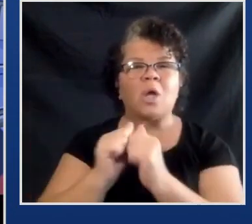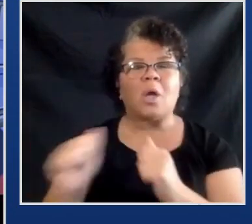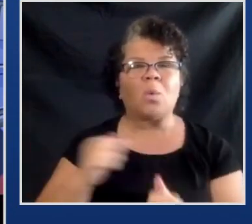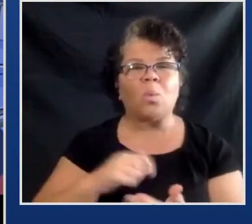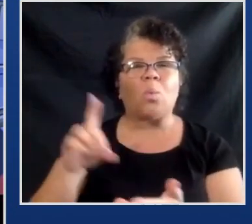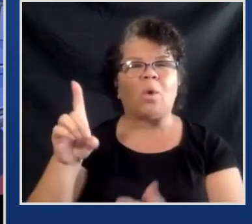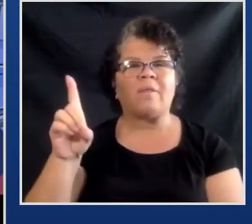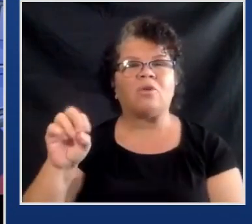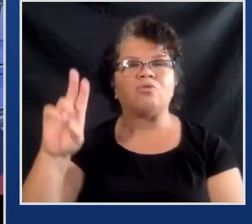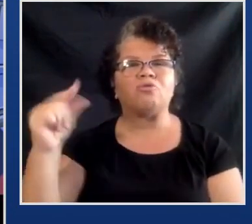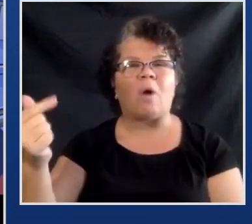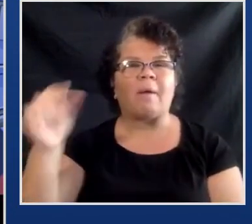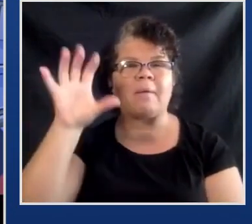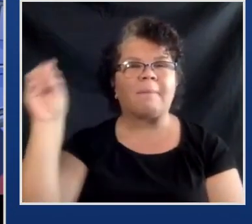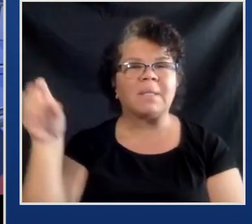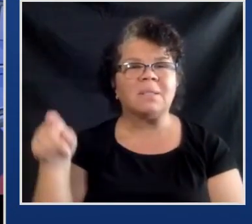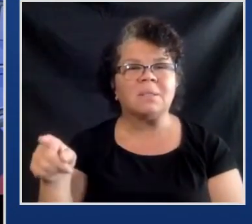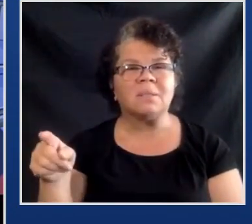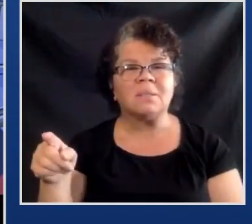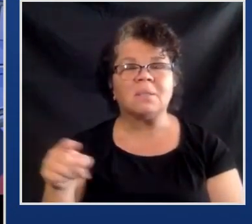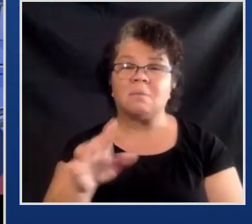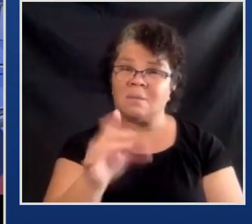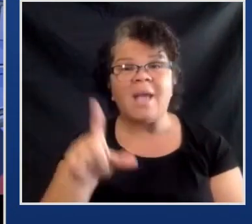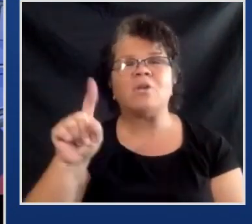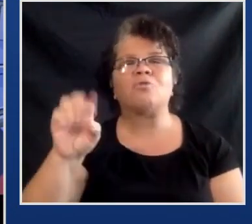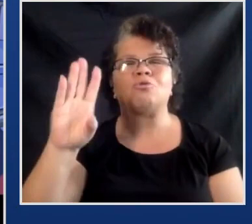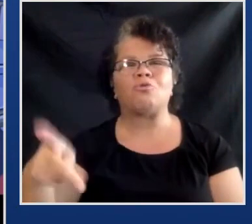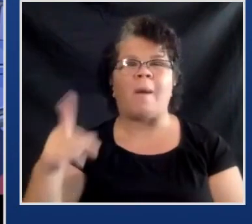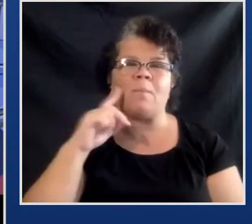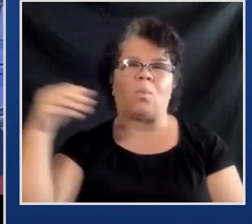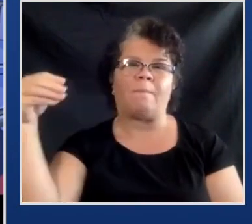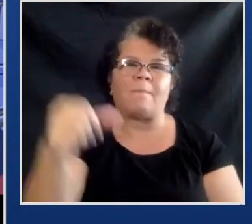Folks, it's going to cost more money, but guess how I'm going to pay for it?